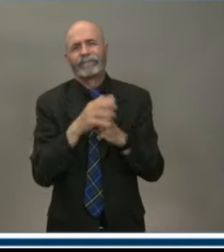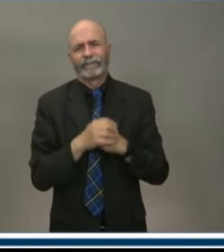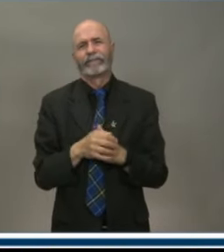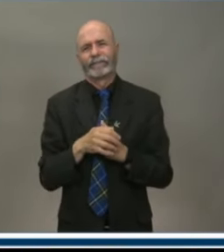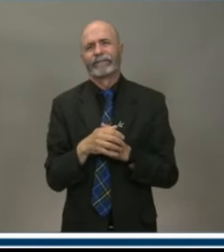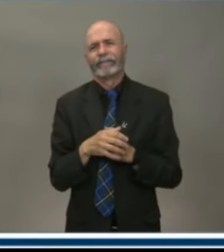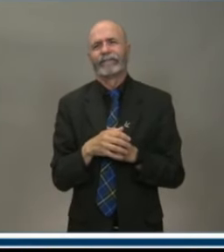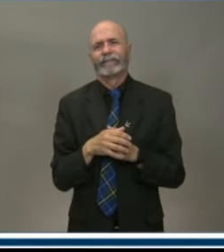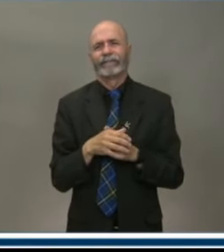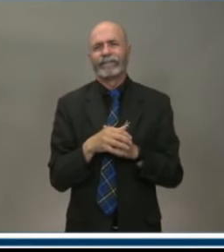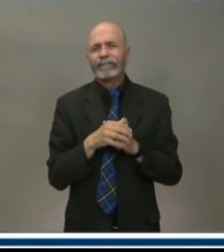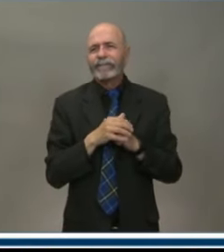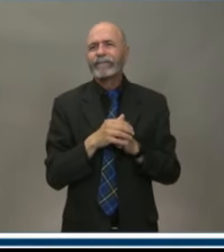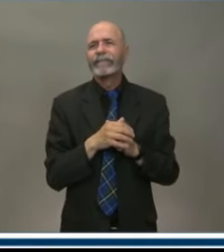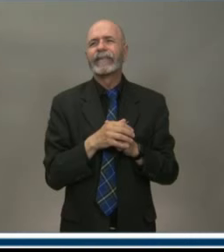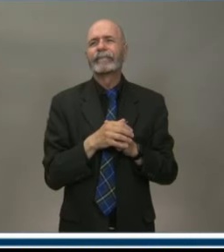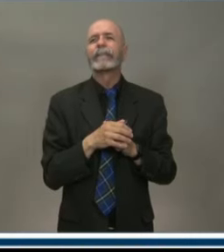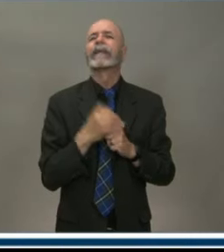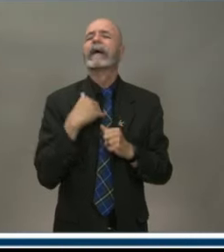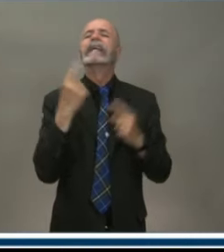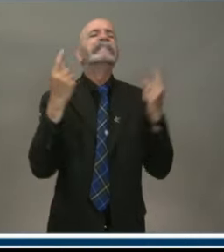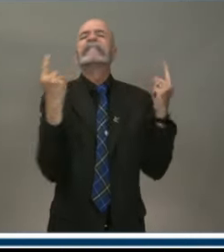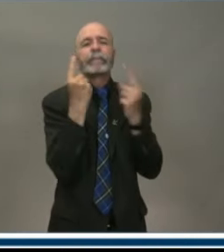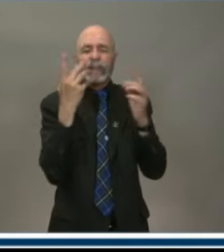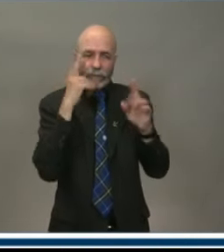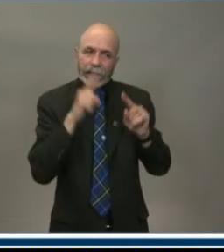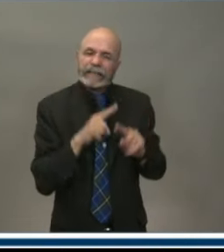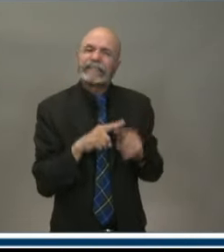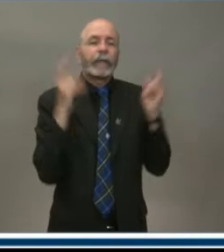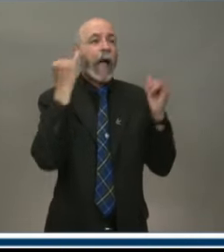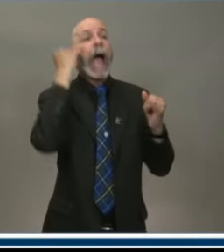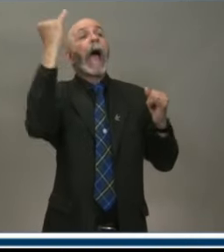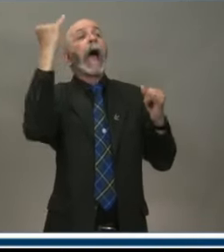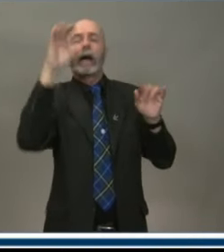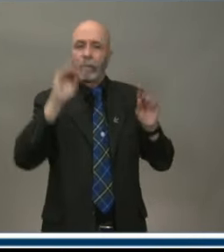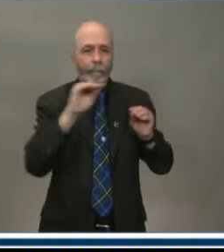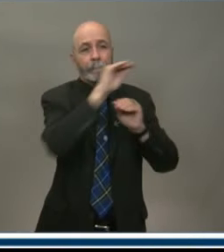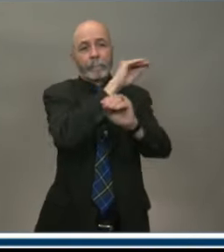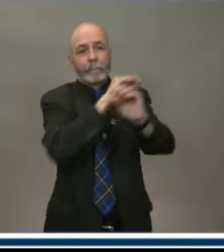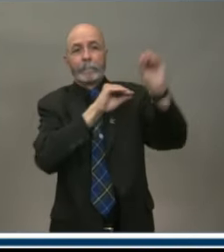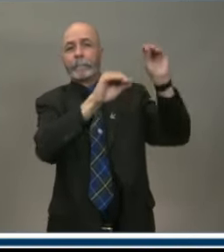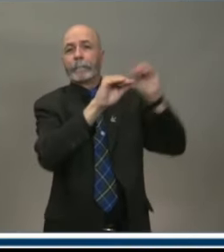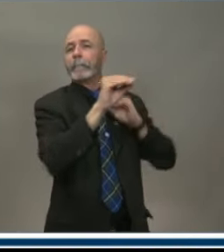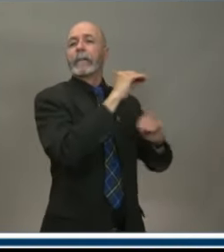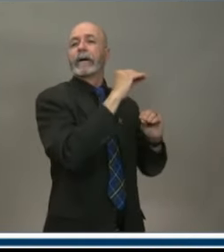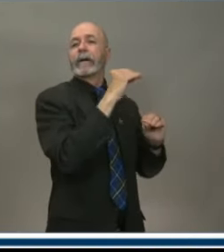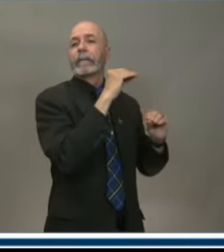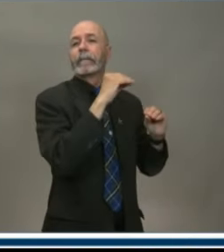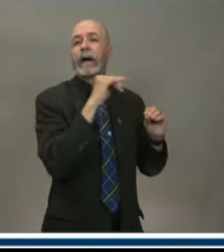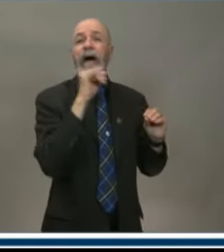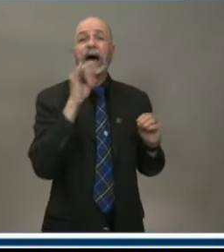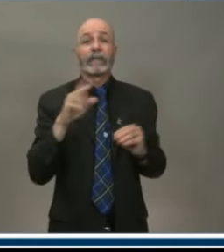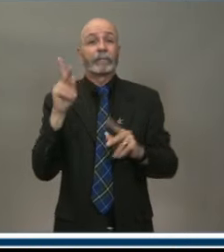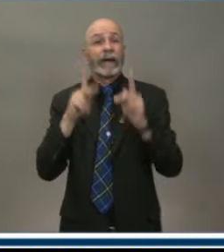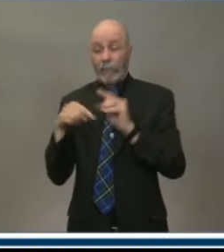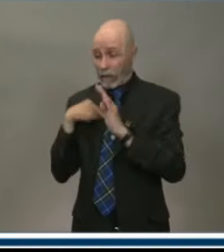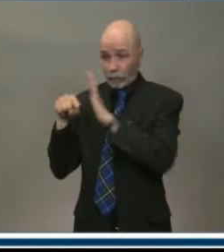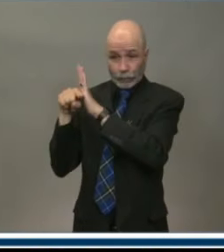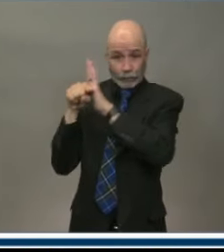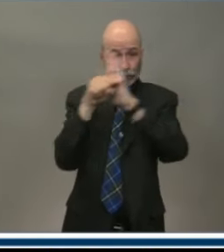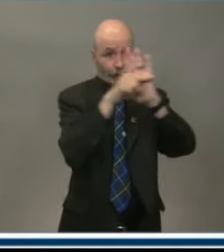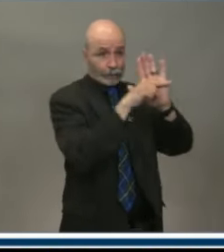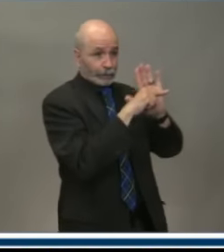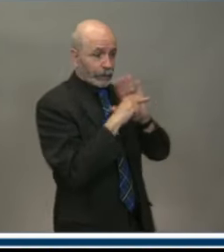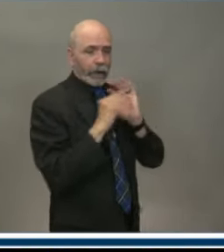ways of potentially, one of the other things we're doing is following up all the people who have negative tests. We've got some volunteer